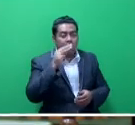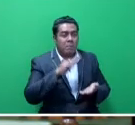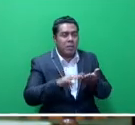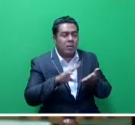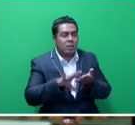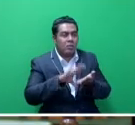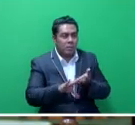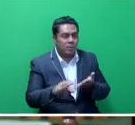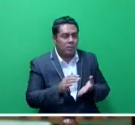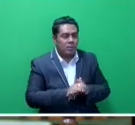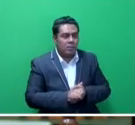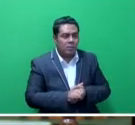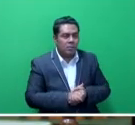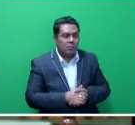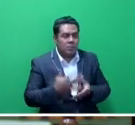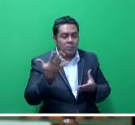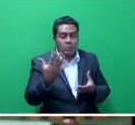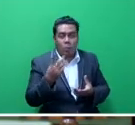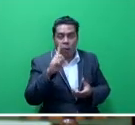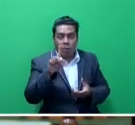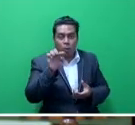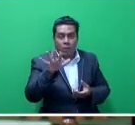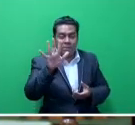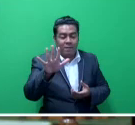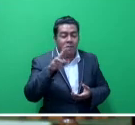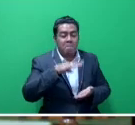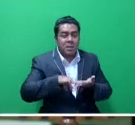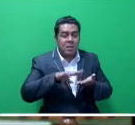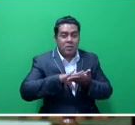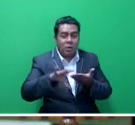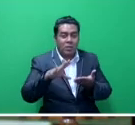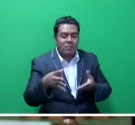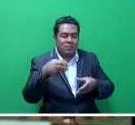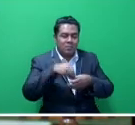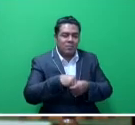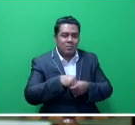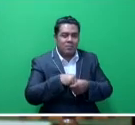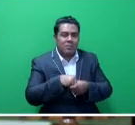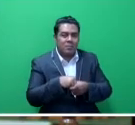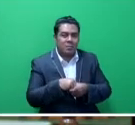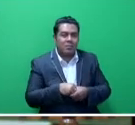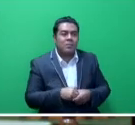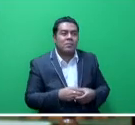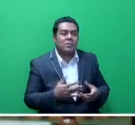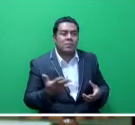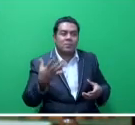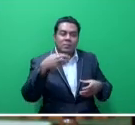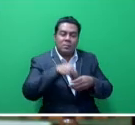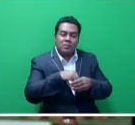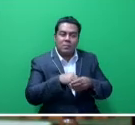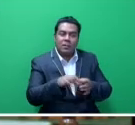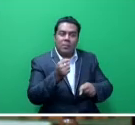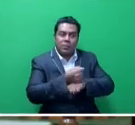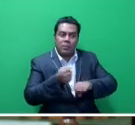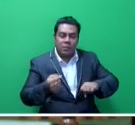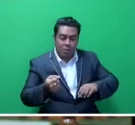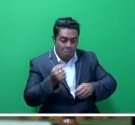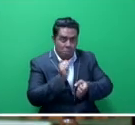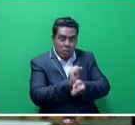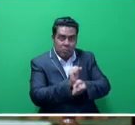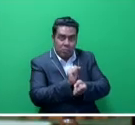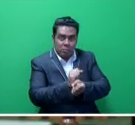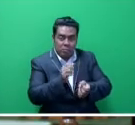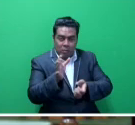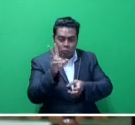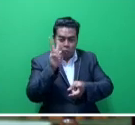narcotics. A further $1.5 million is provided for capital purchases to adequately equip the police and police stations to detect criminal